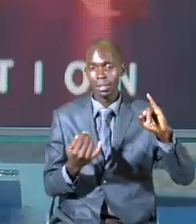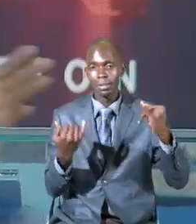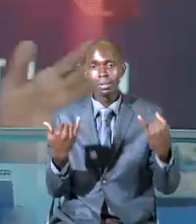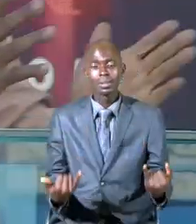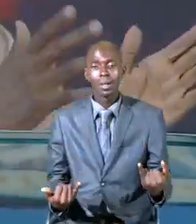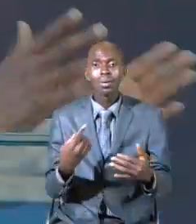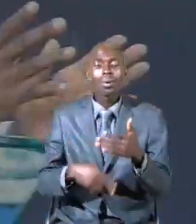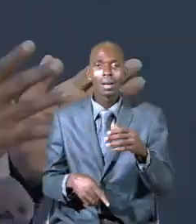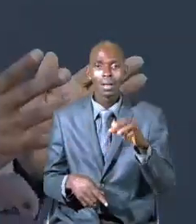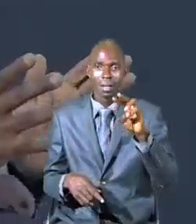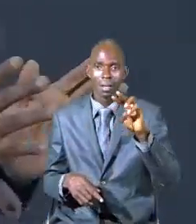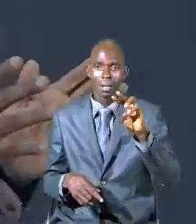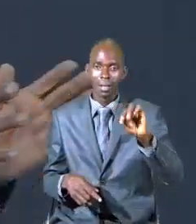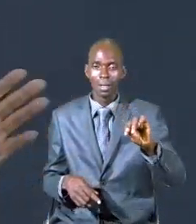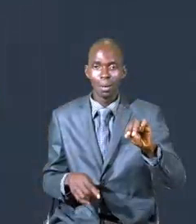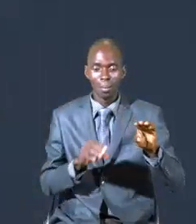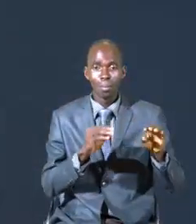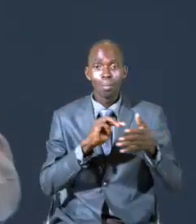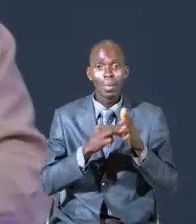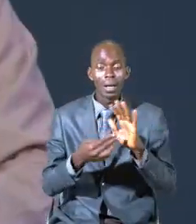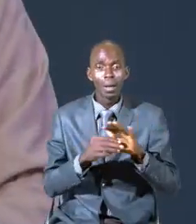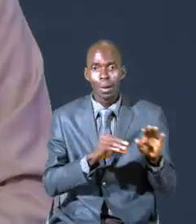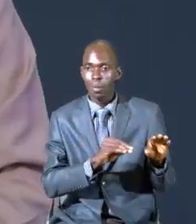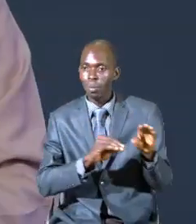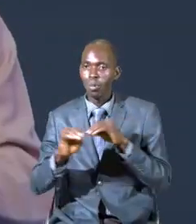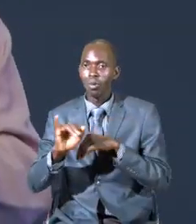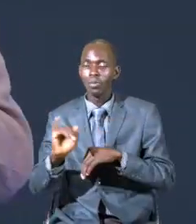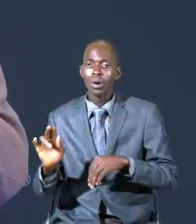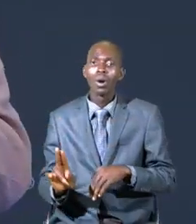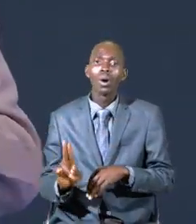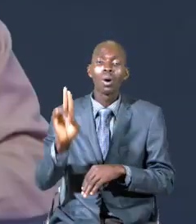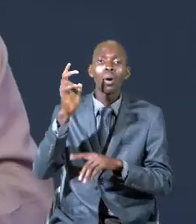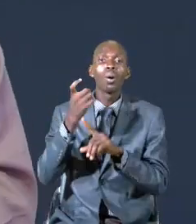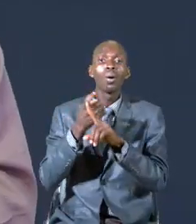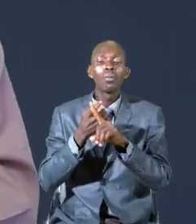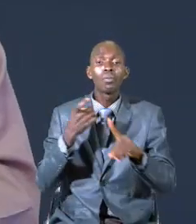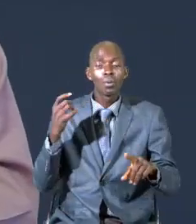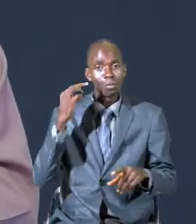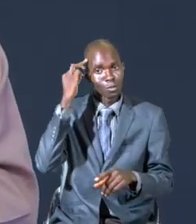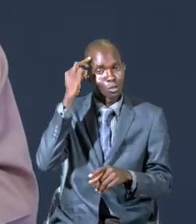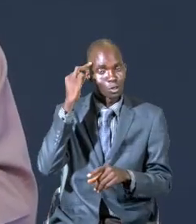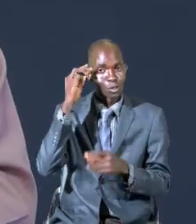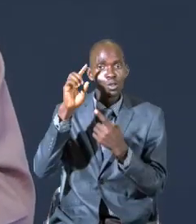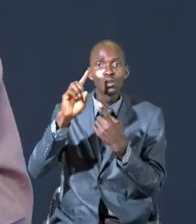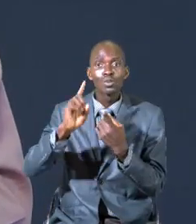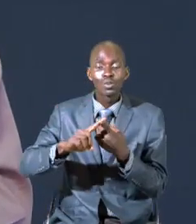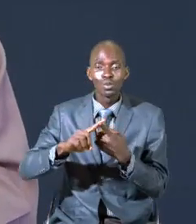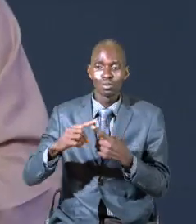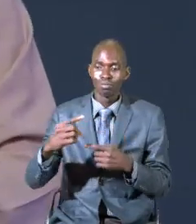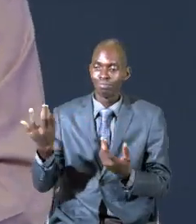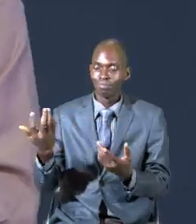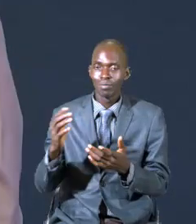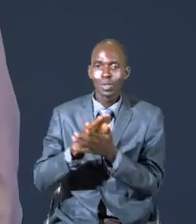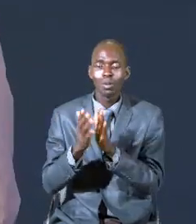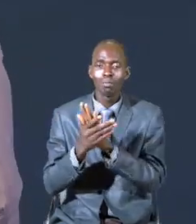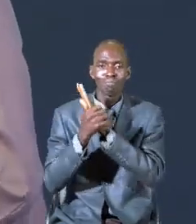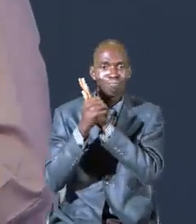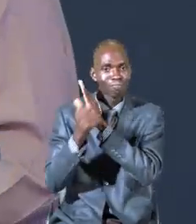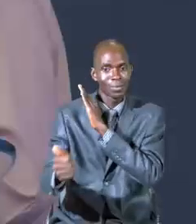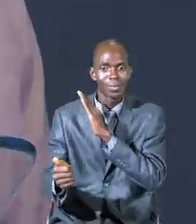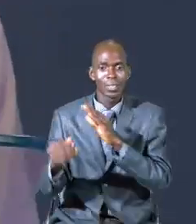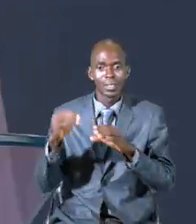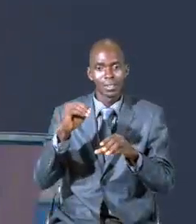from mediocrity to mastery by a miracle. In 1